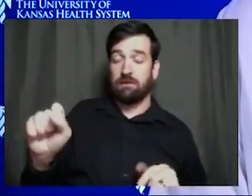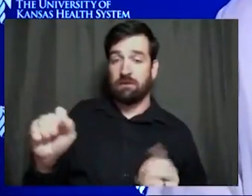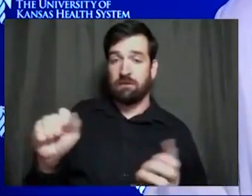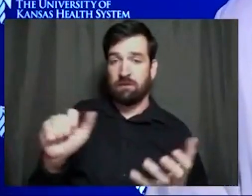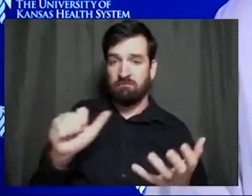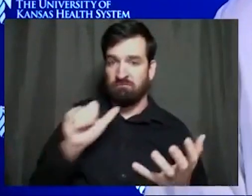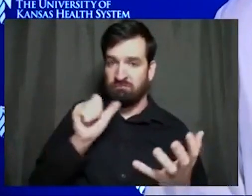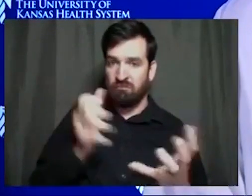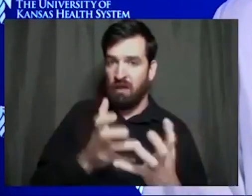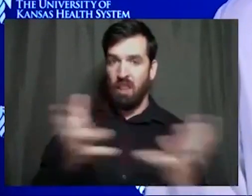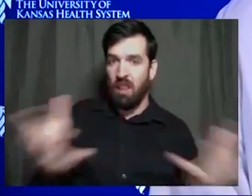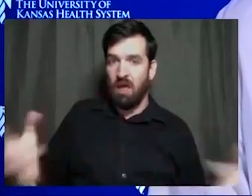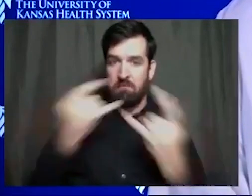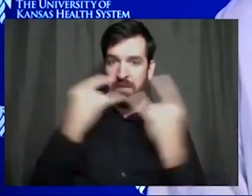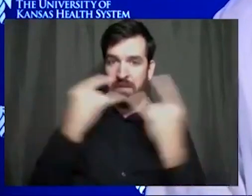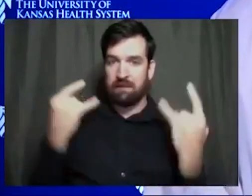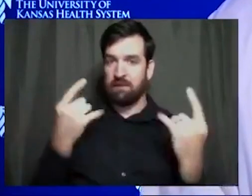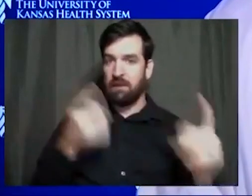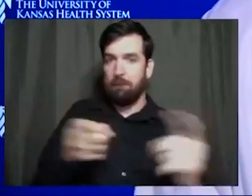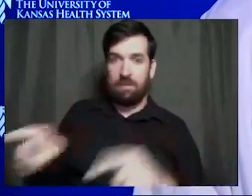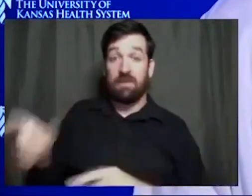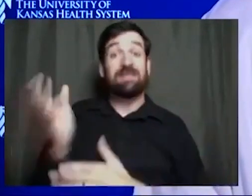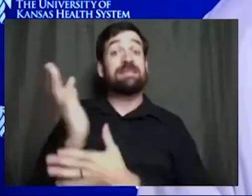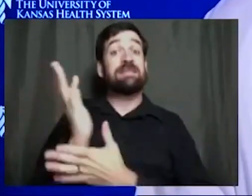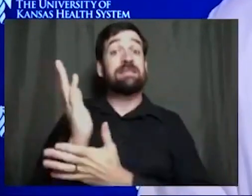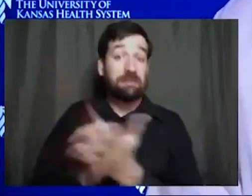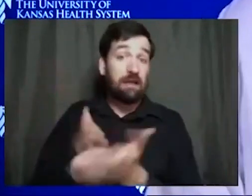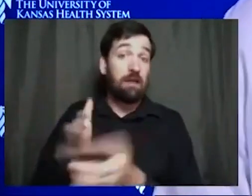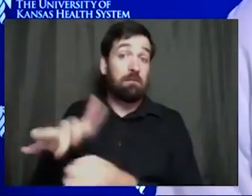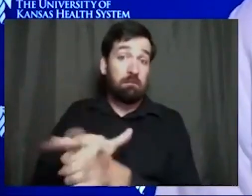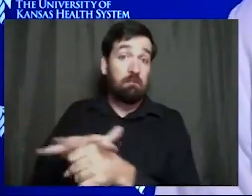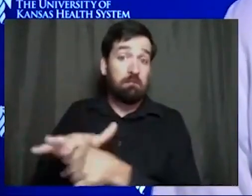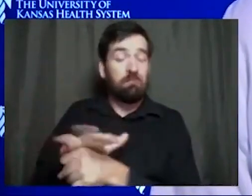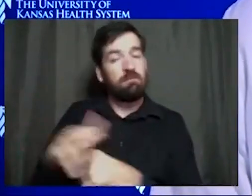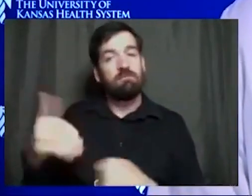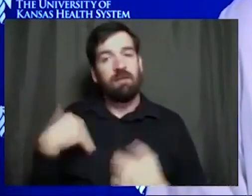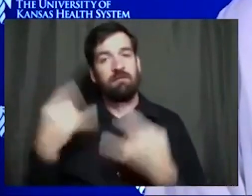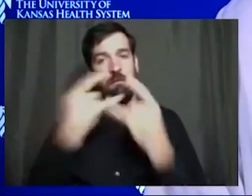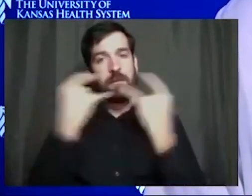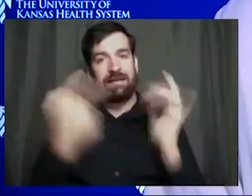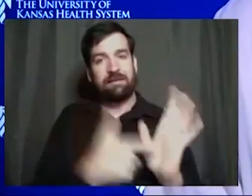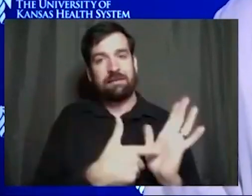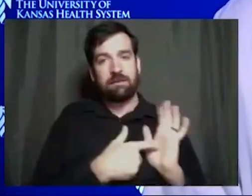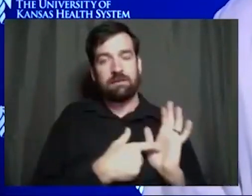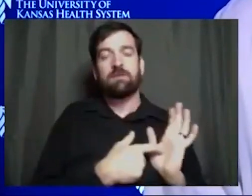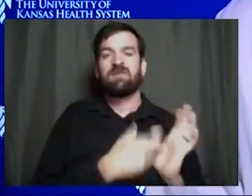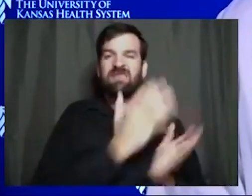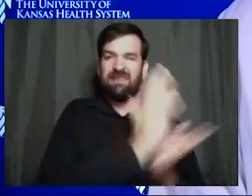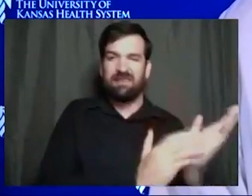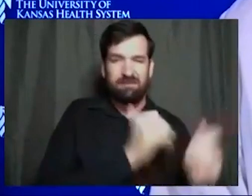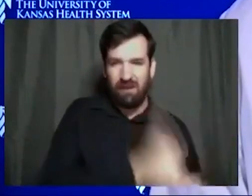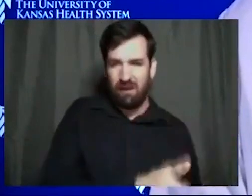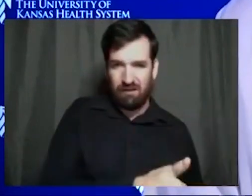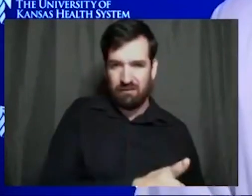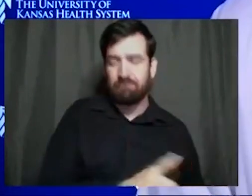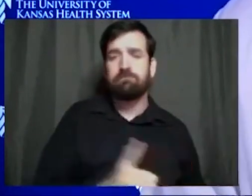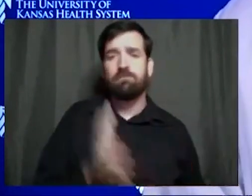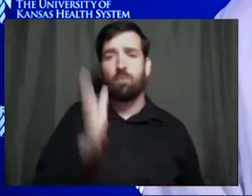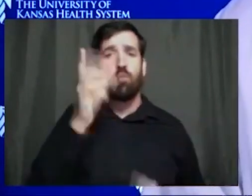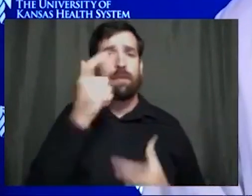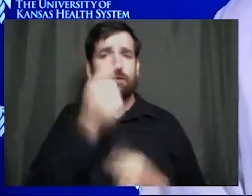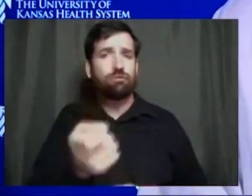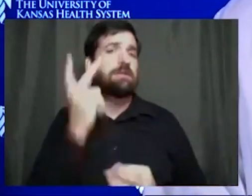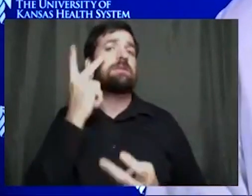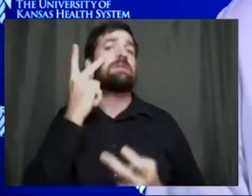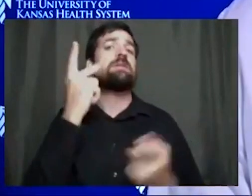going on. Some areas, geographic regions, do have some mandates. Others do not. I think it will be interesting to see what does happen this year once we